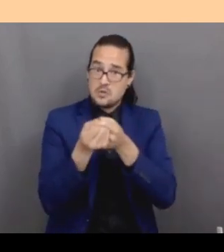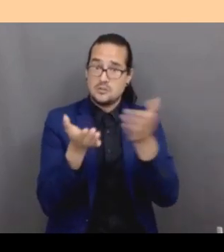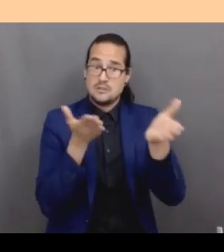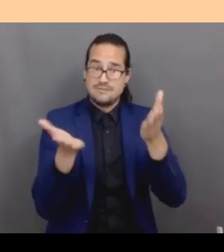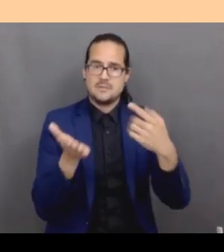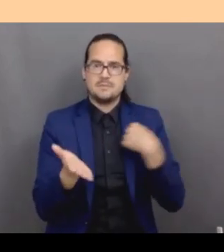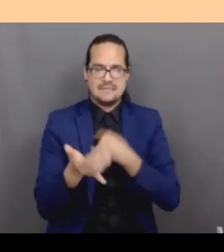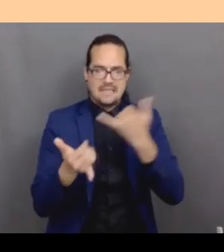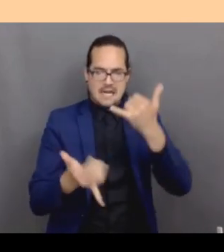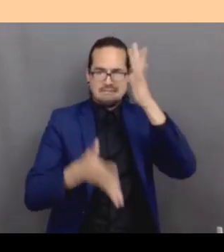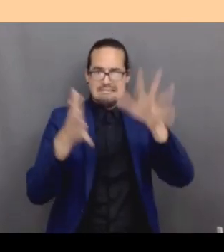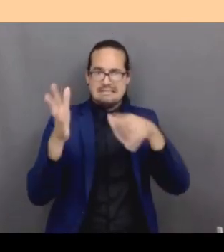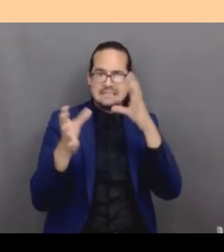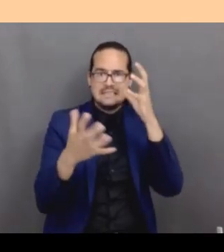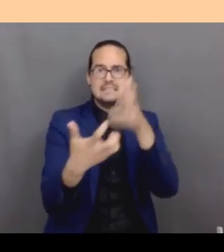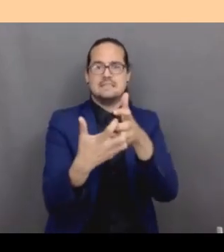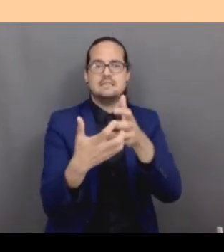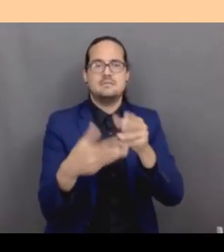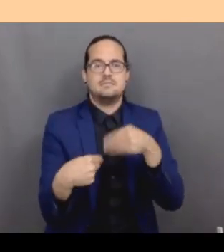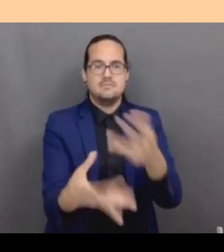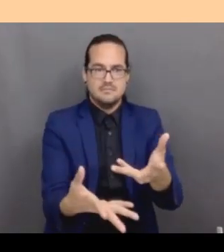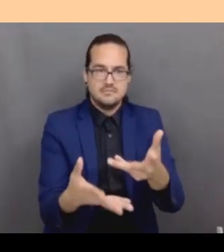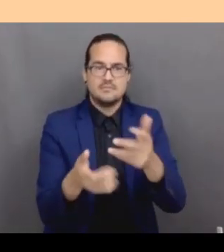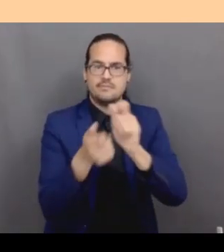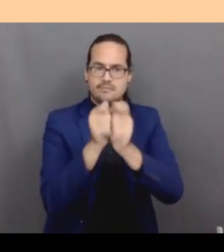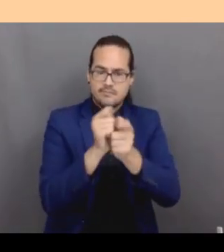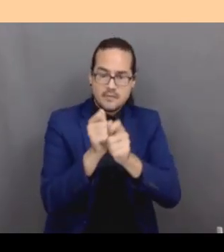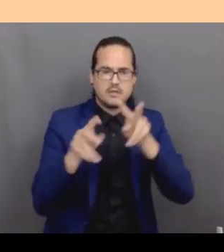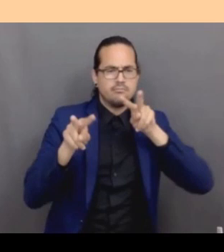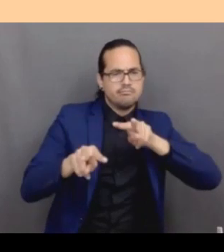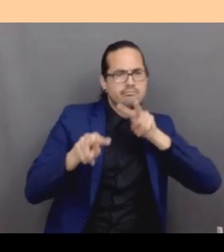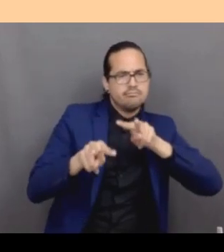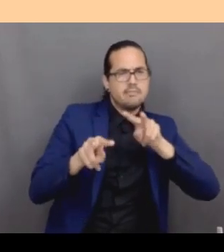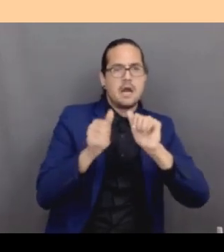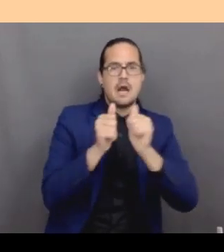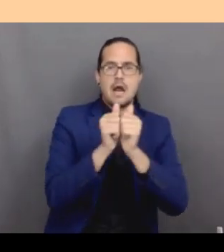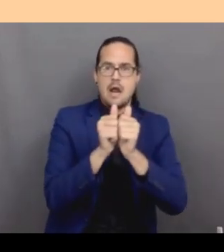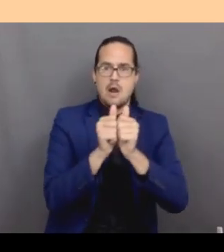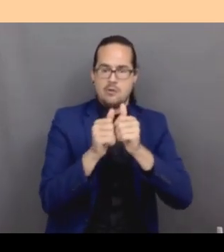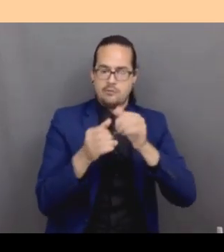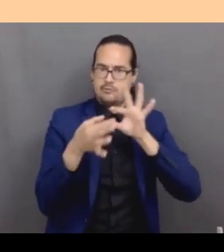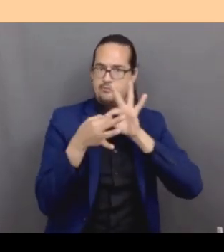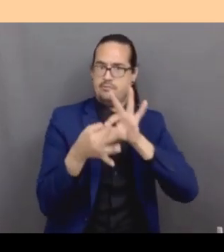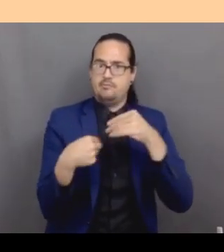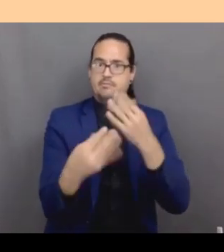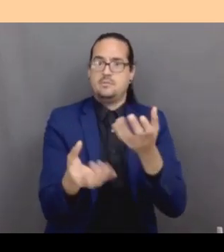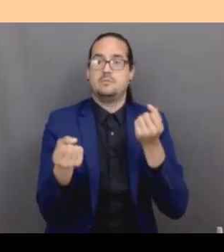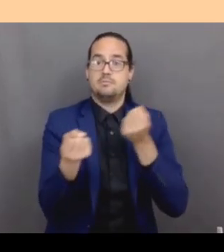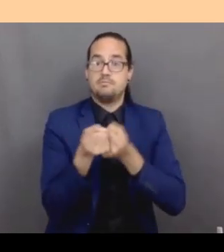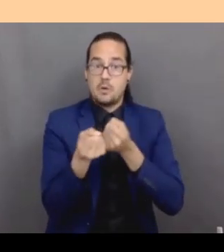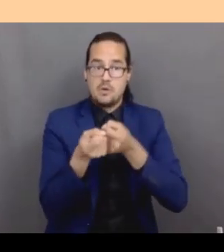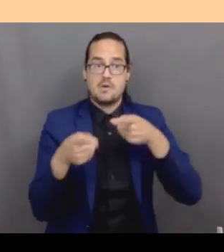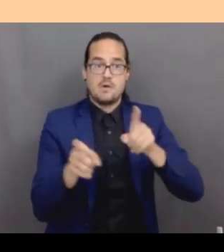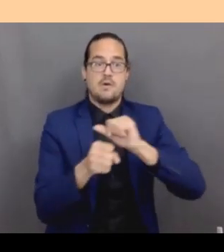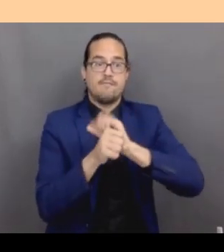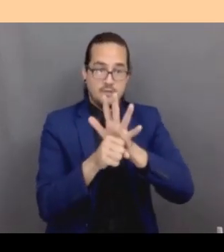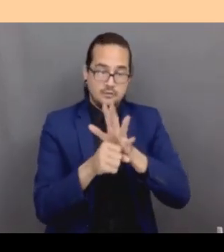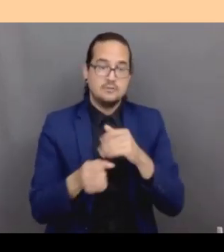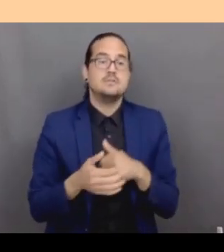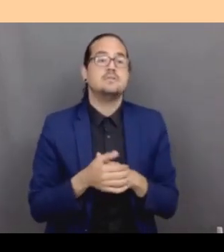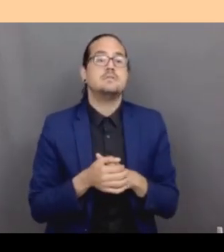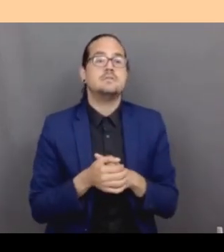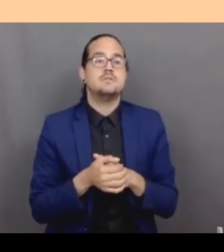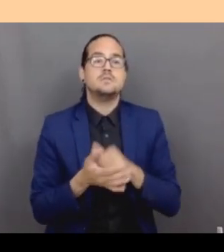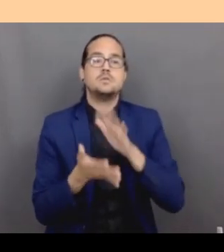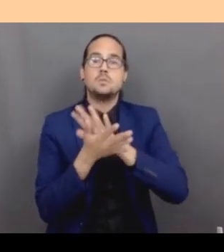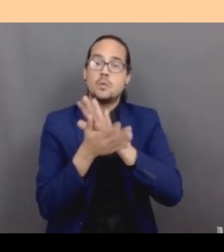changes due to job loss, health concerns, and school closures. Health and Human Services acknowledges the ever-changing landscape of this pandemic requires